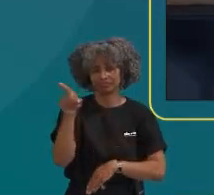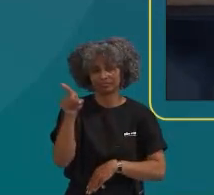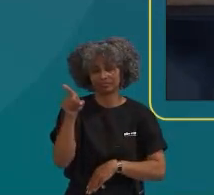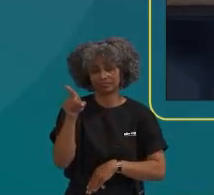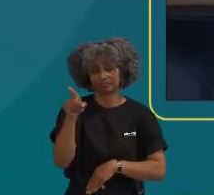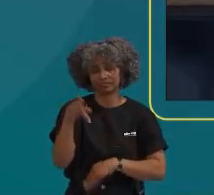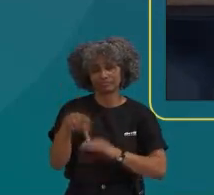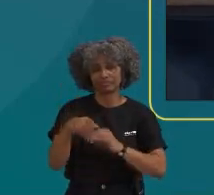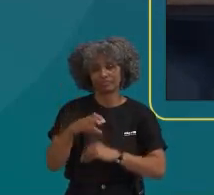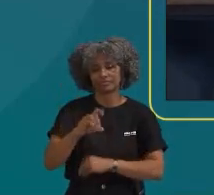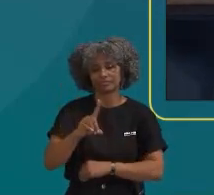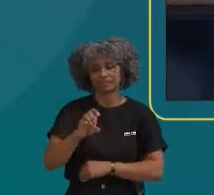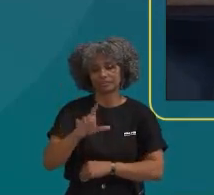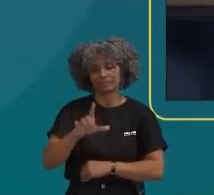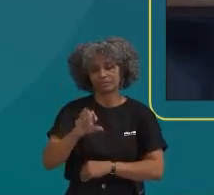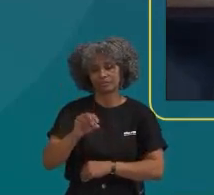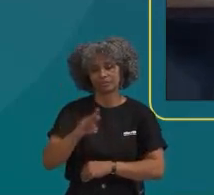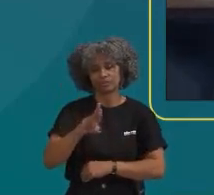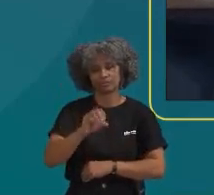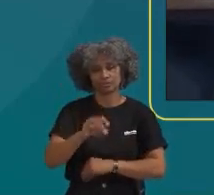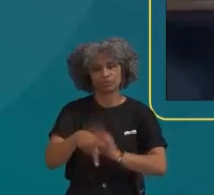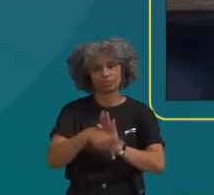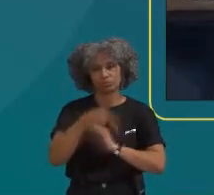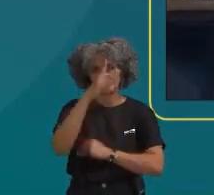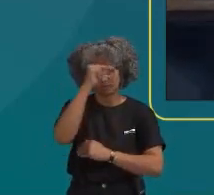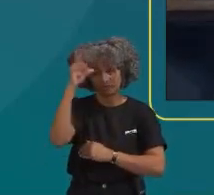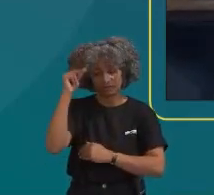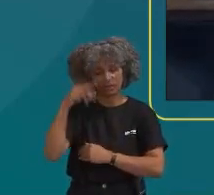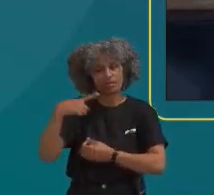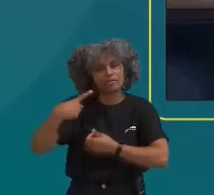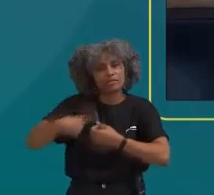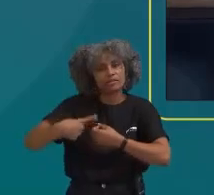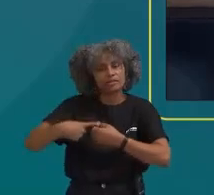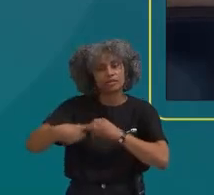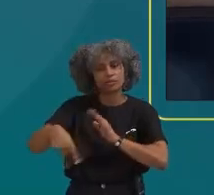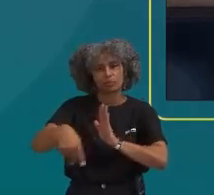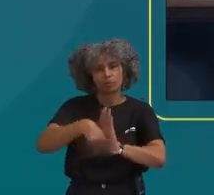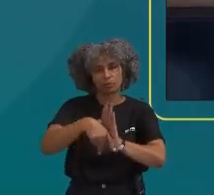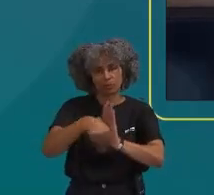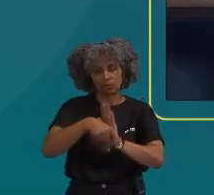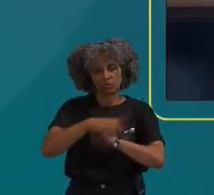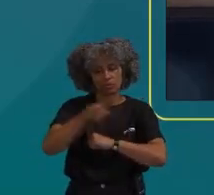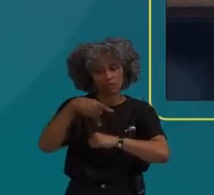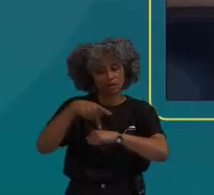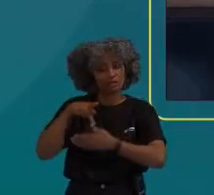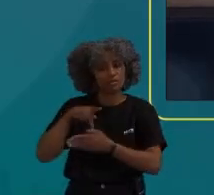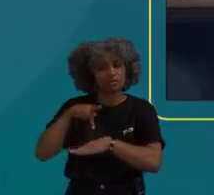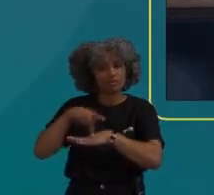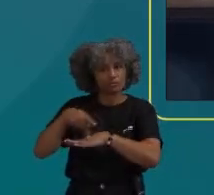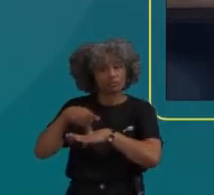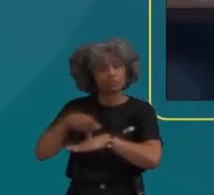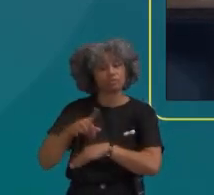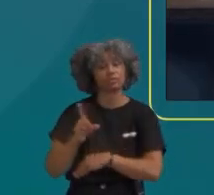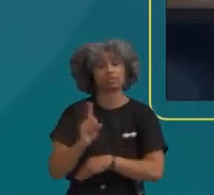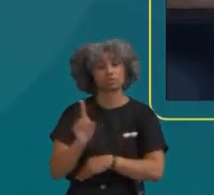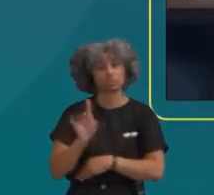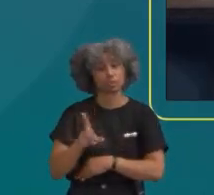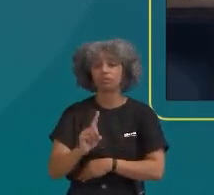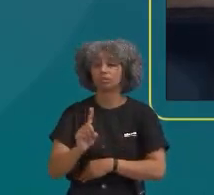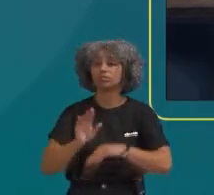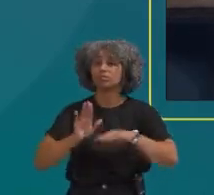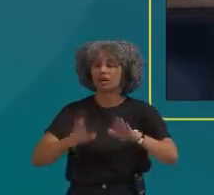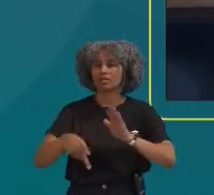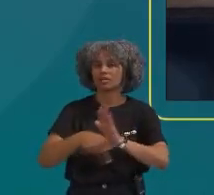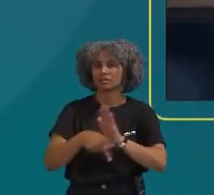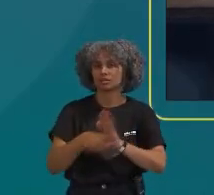mayor of Del Carmen or Mayor Coro, he's also the Global Executive Committee leader in ICLEI for